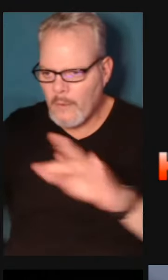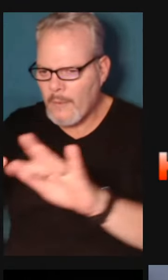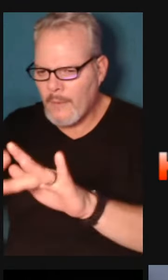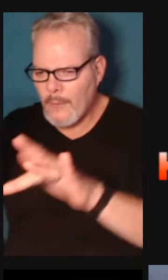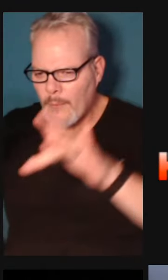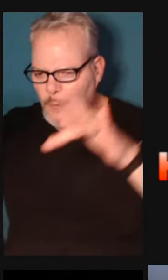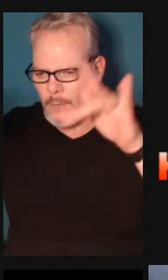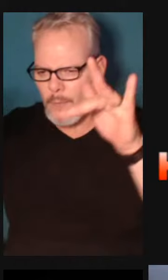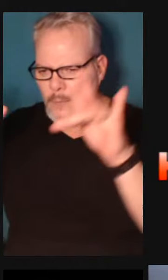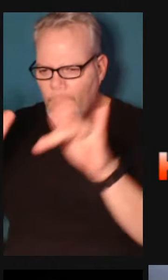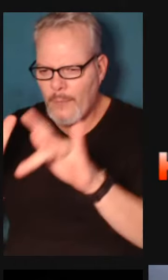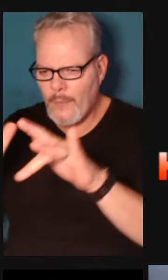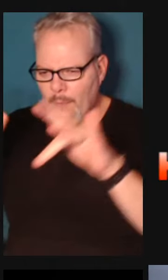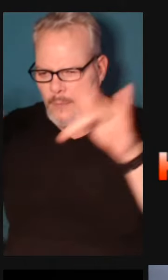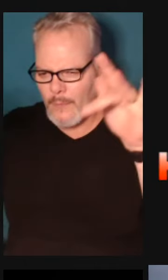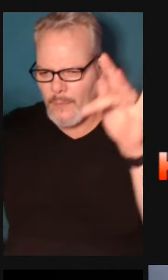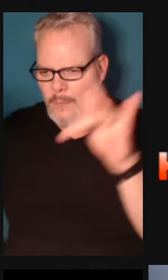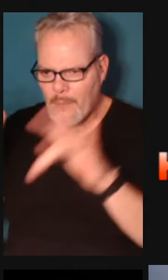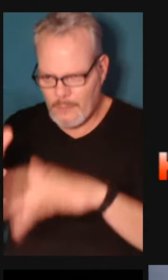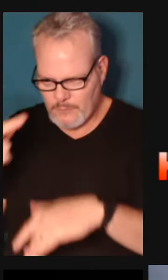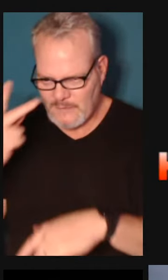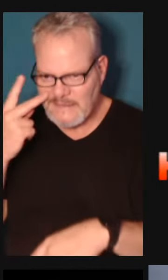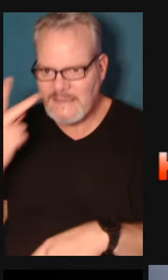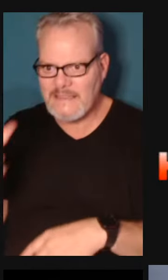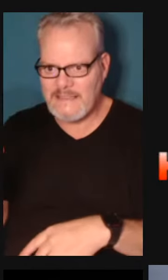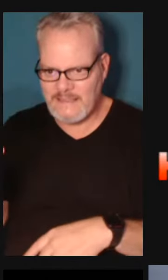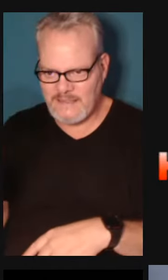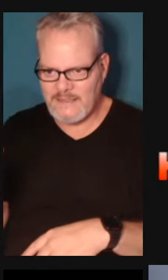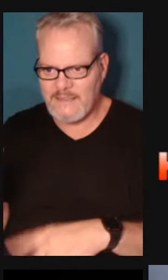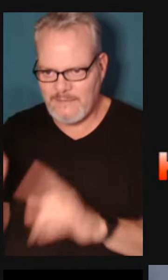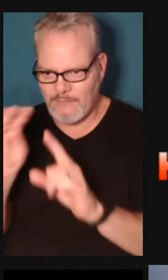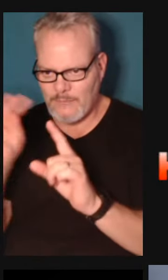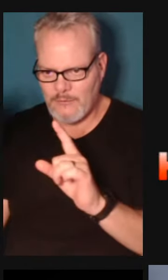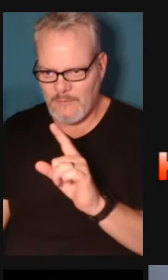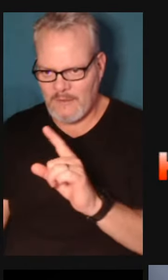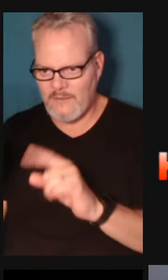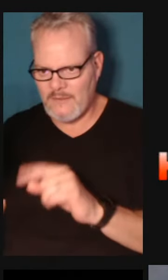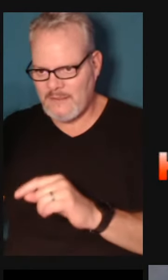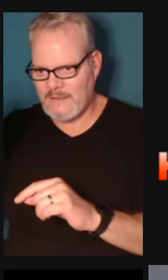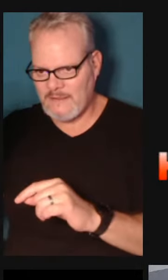angle all the way over here. South vent, north vent.